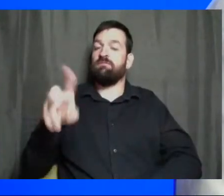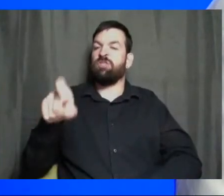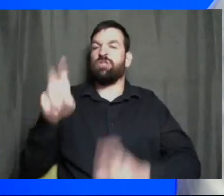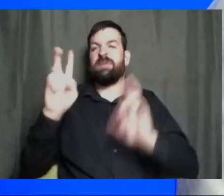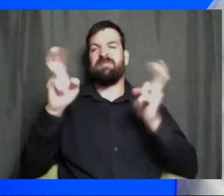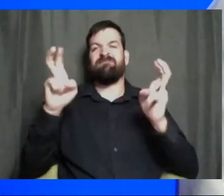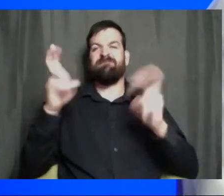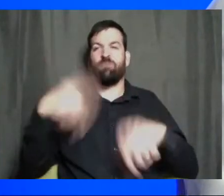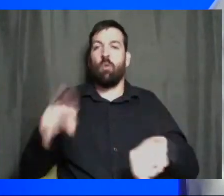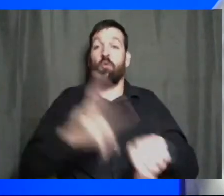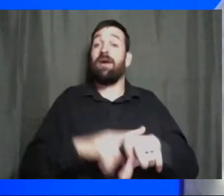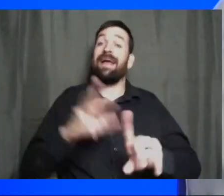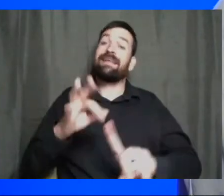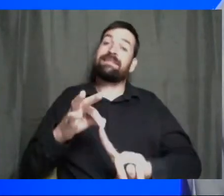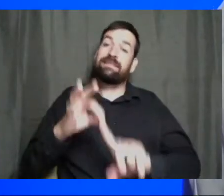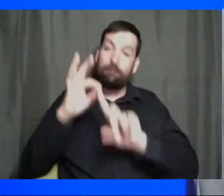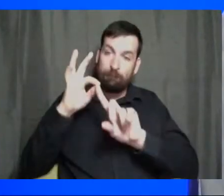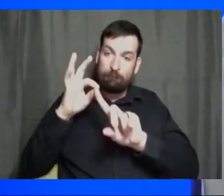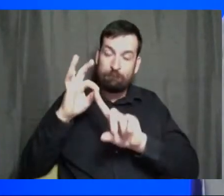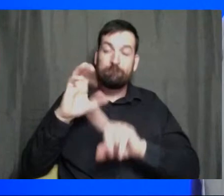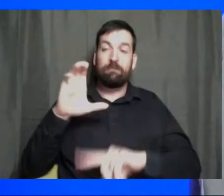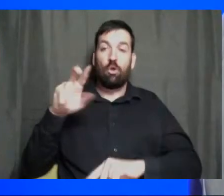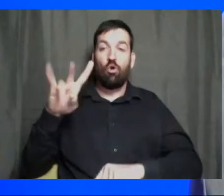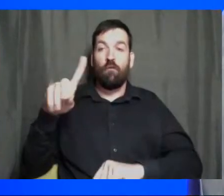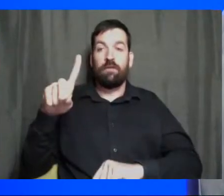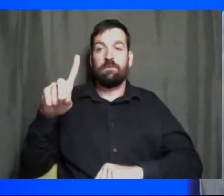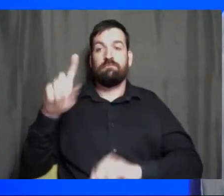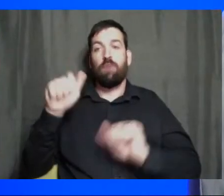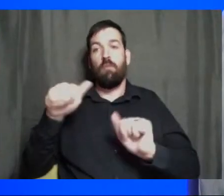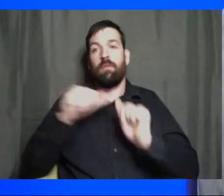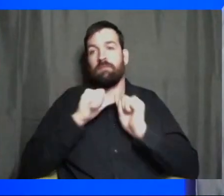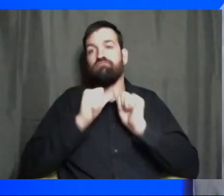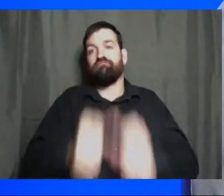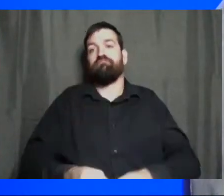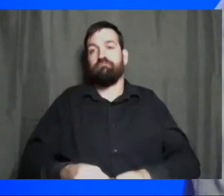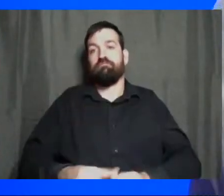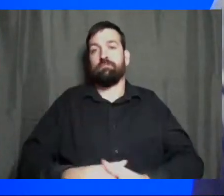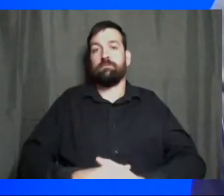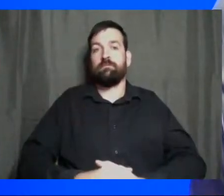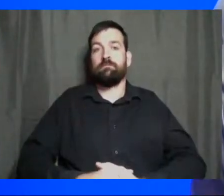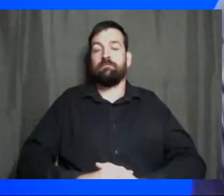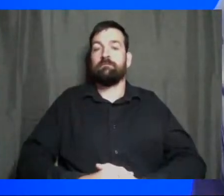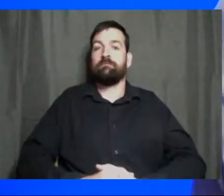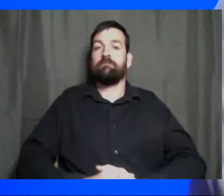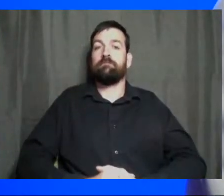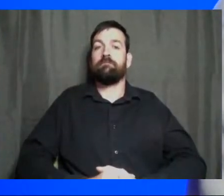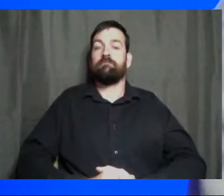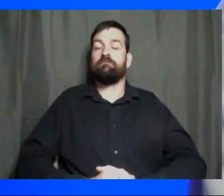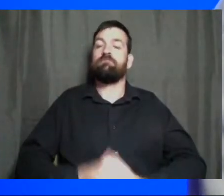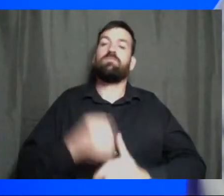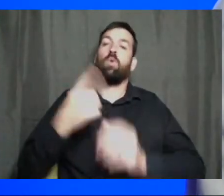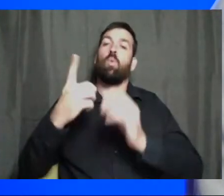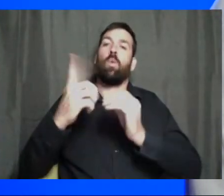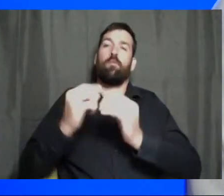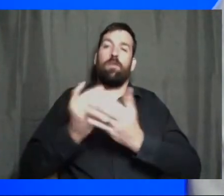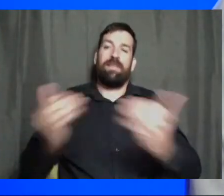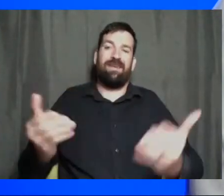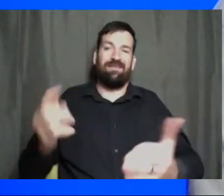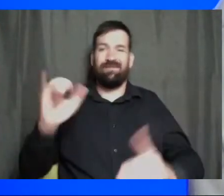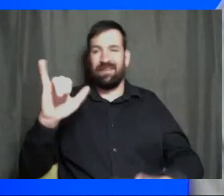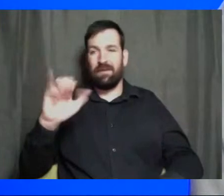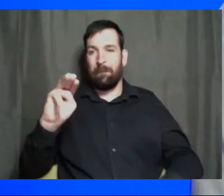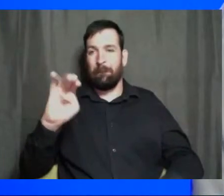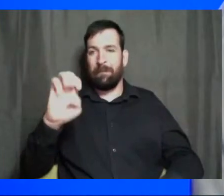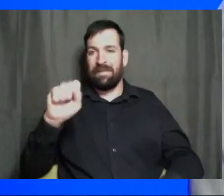except that COVID is probably always going to be with us in an endemic way. So it's just one more thing we'll add to measles, mumps,